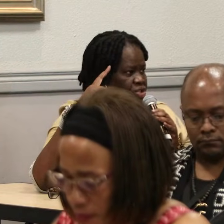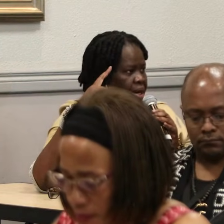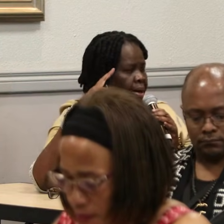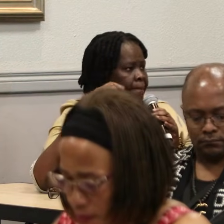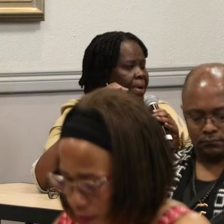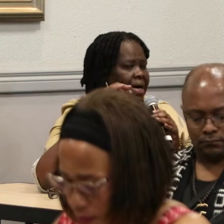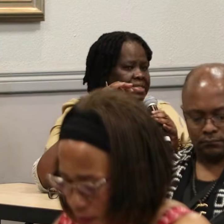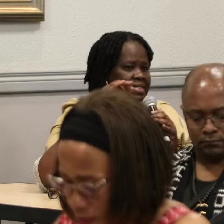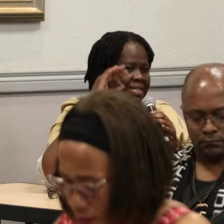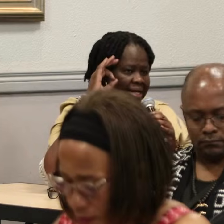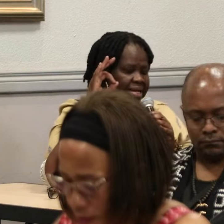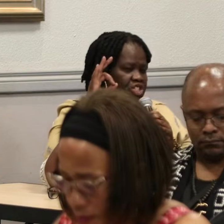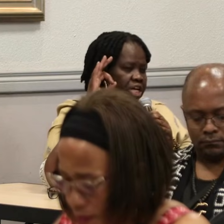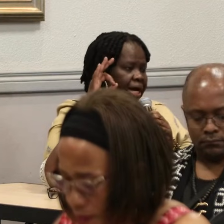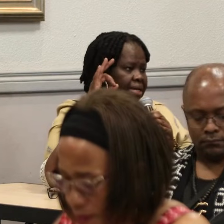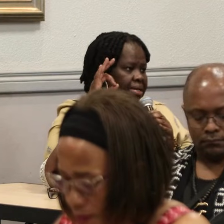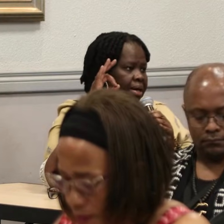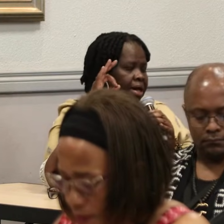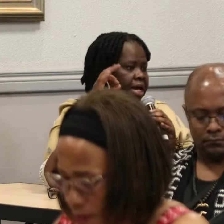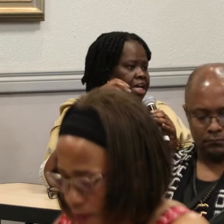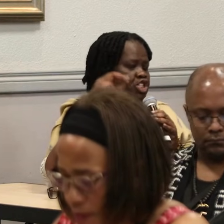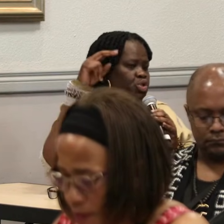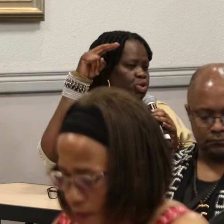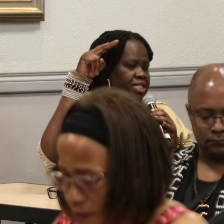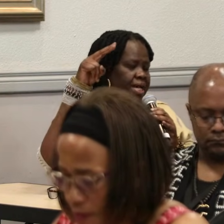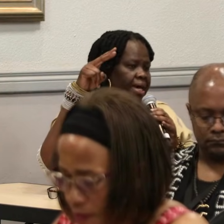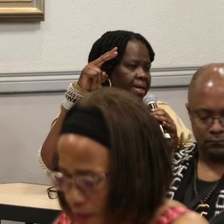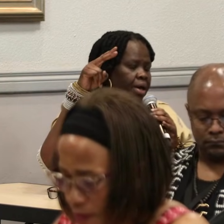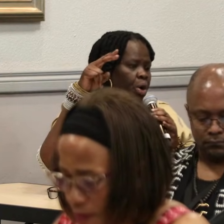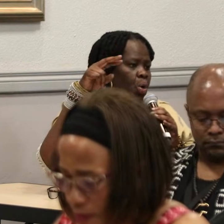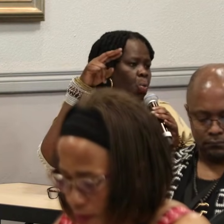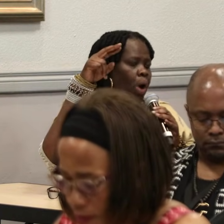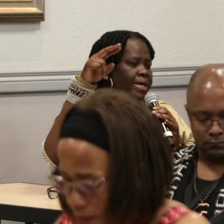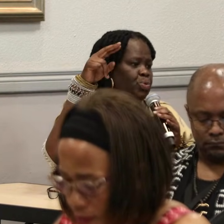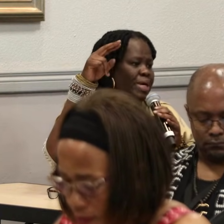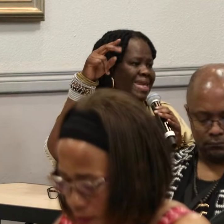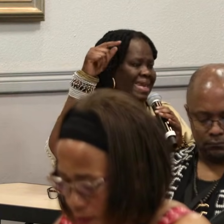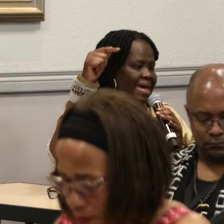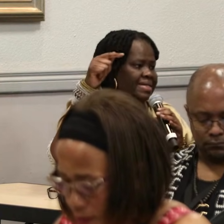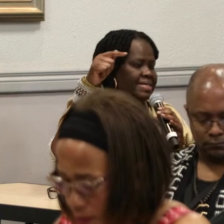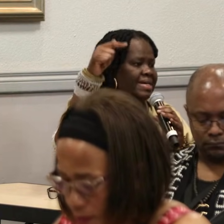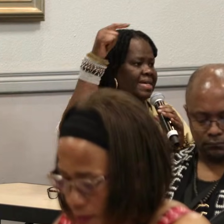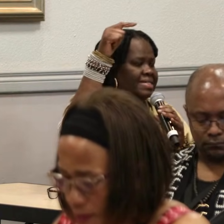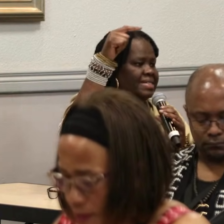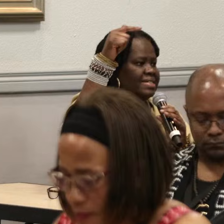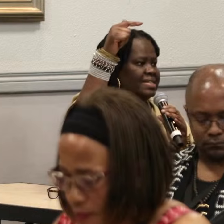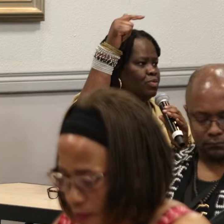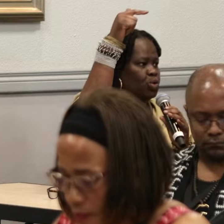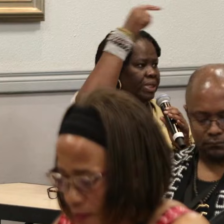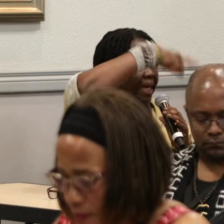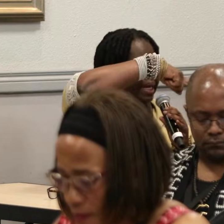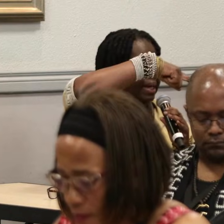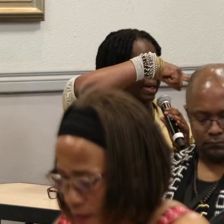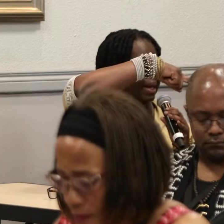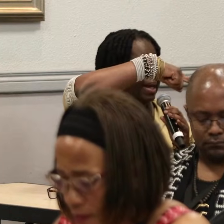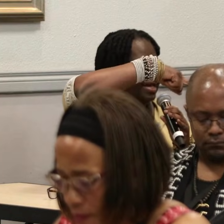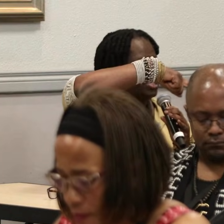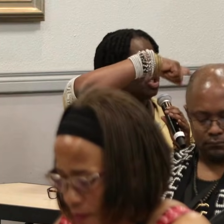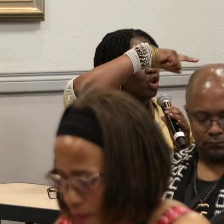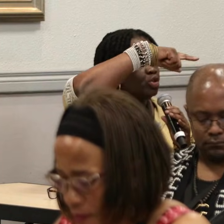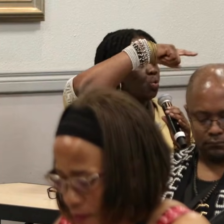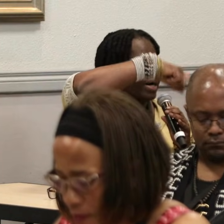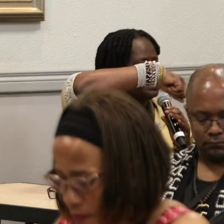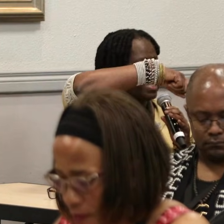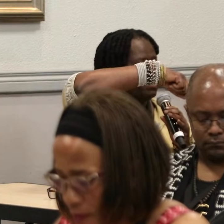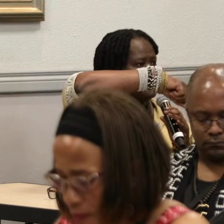college, but strategically is to say what we need in the system today is